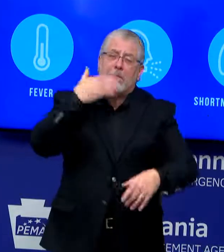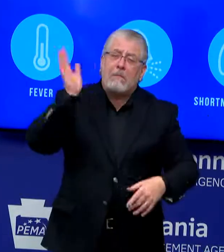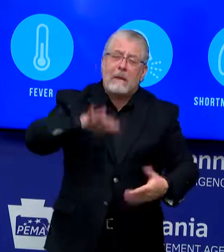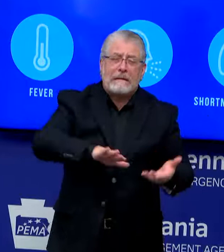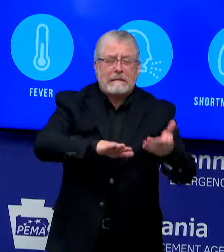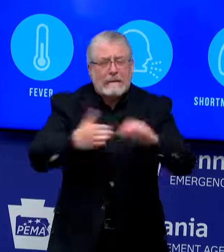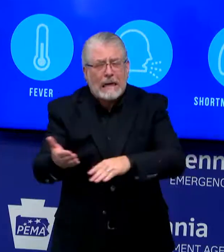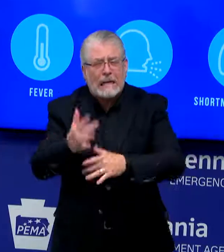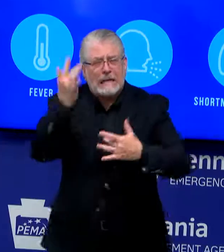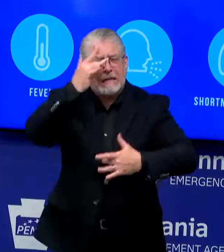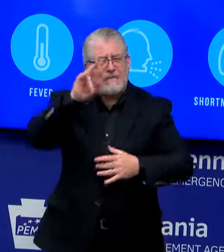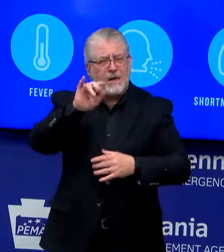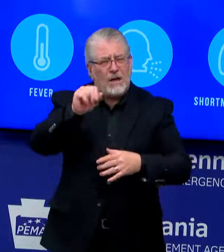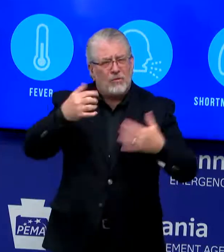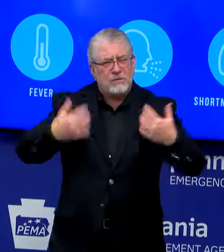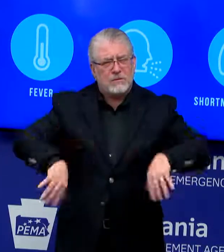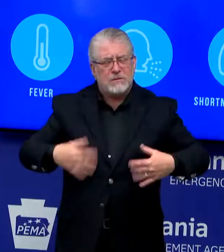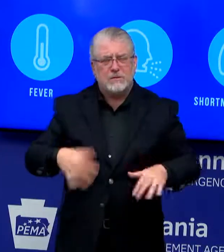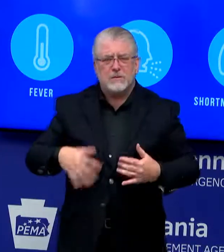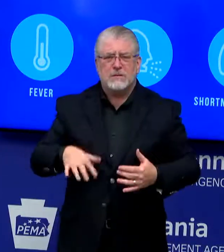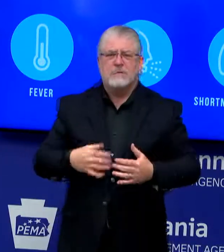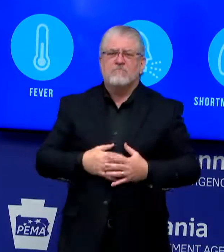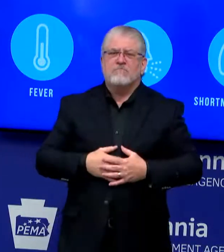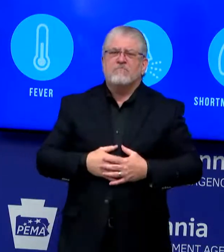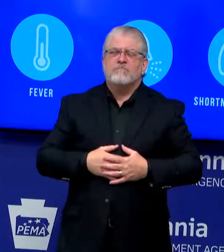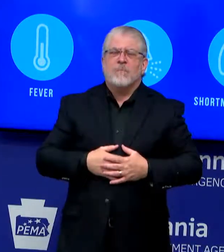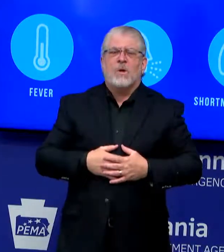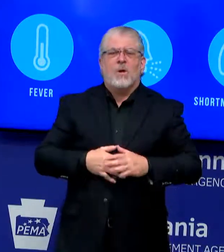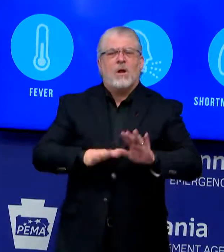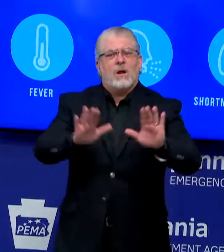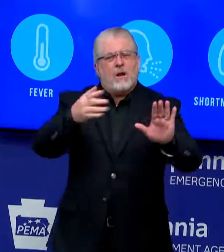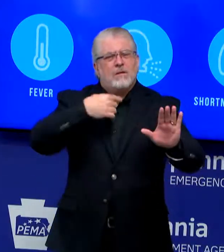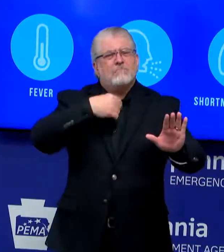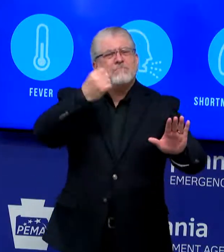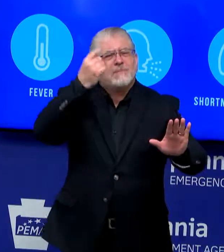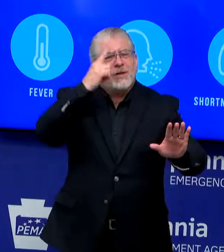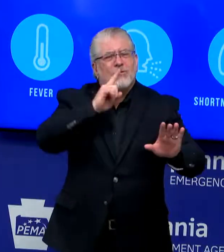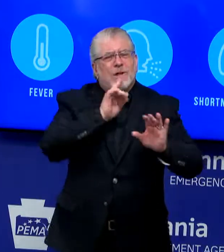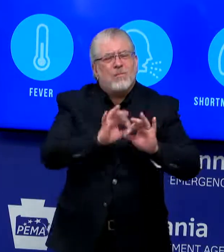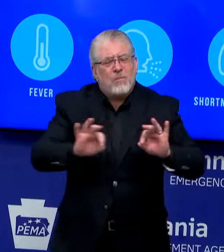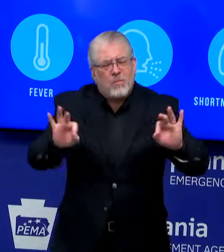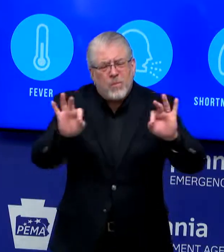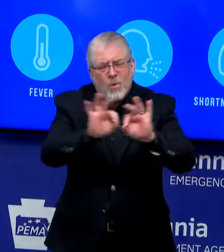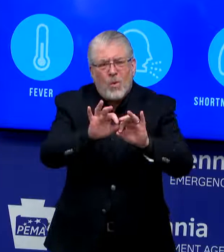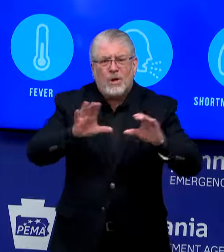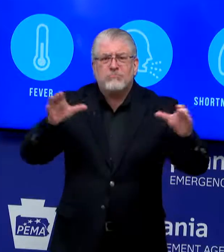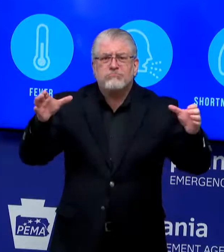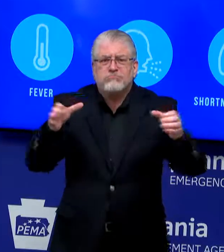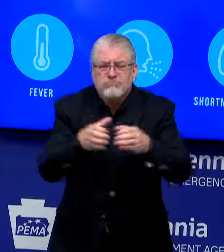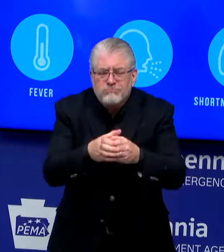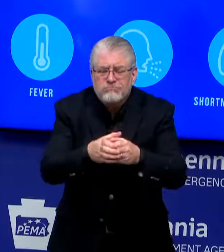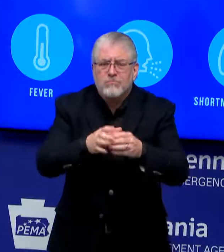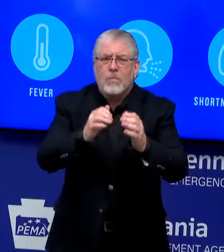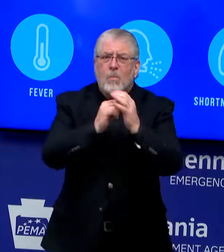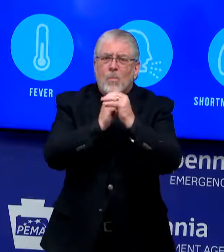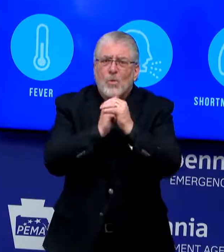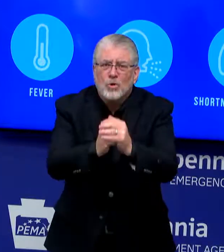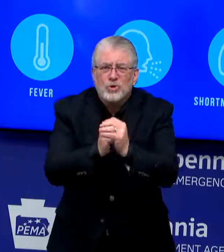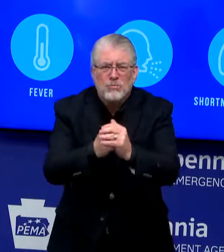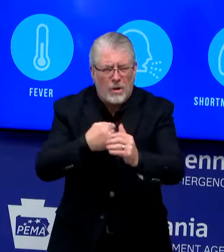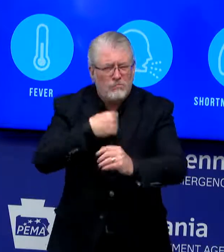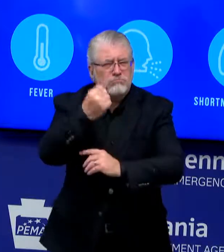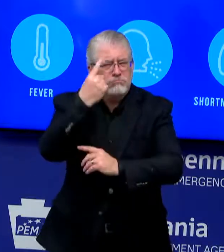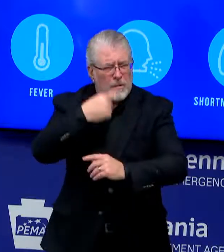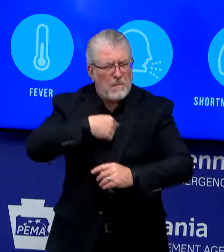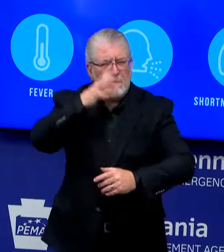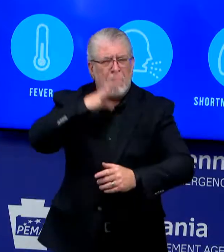that congregating, whether for a service or Seder dinner, can be at the very core of our faith. But I also understand